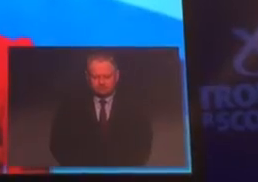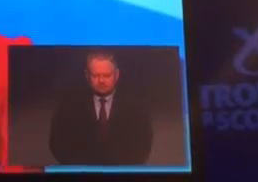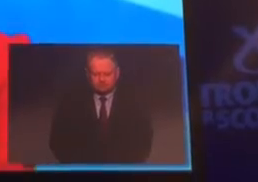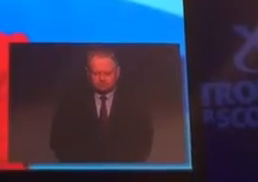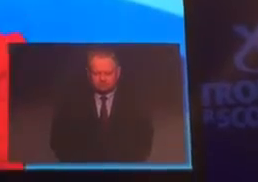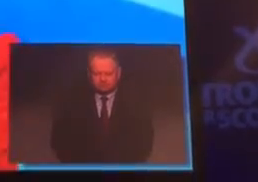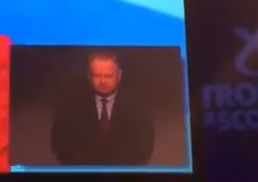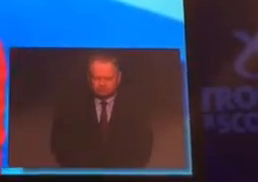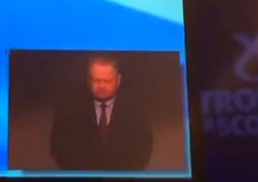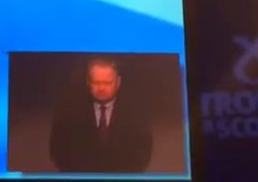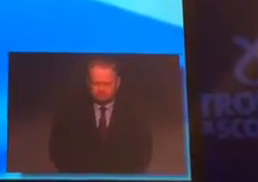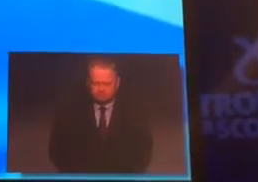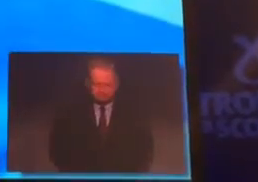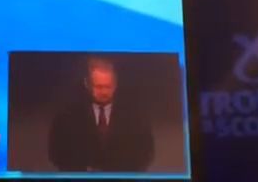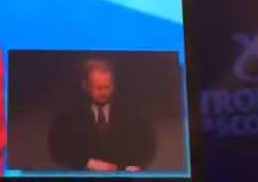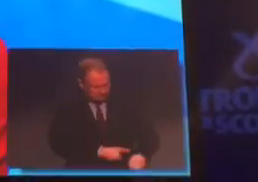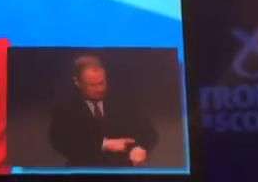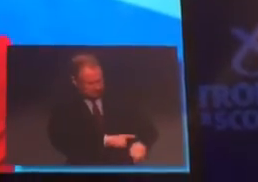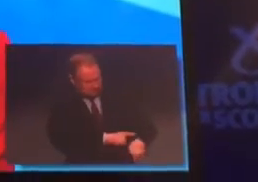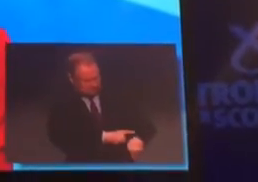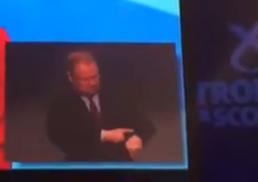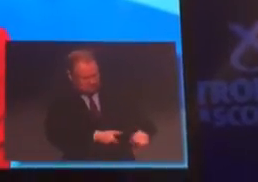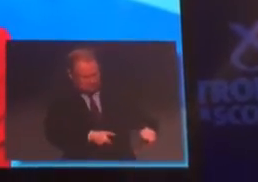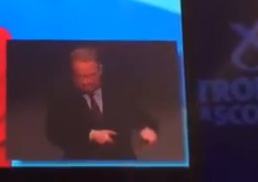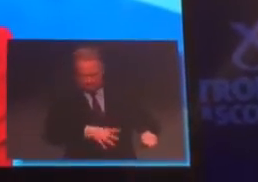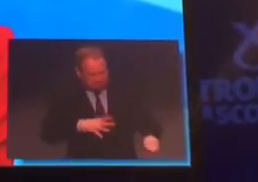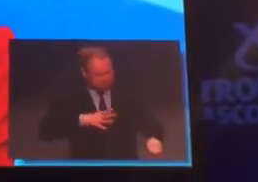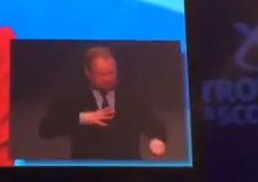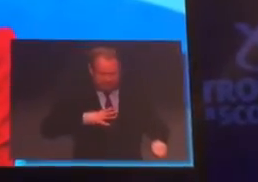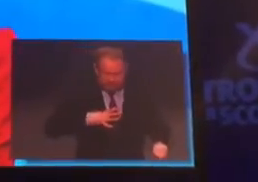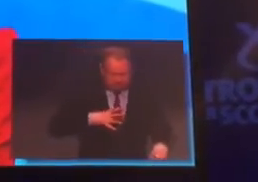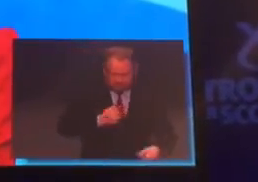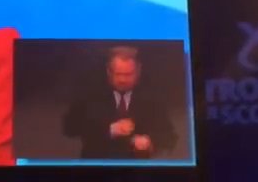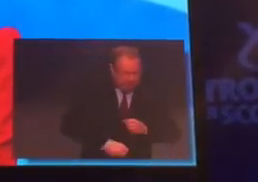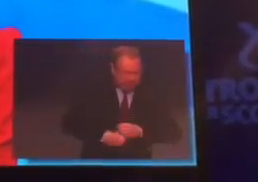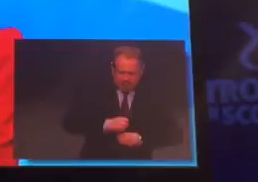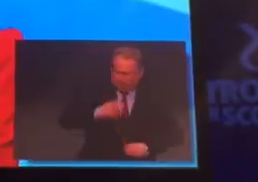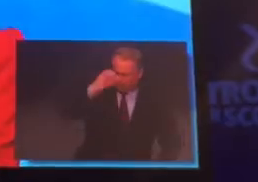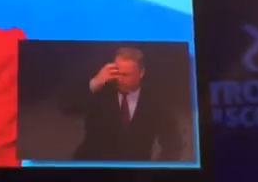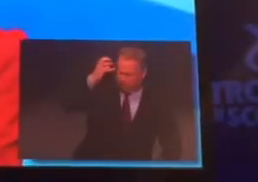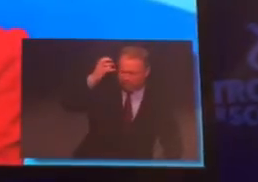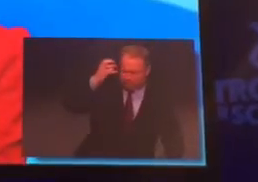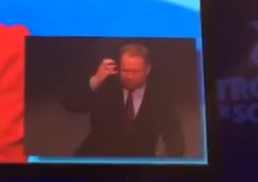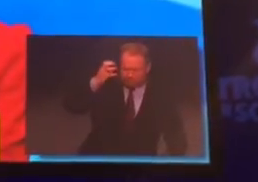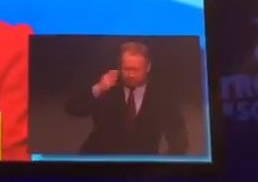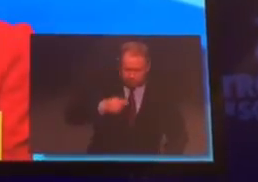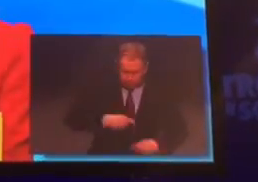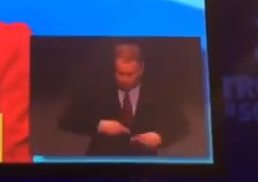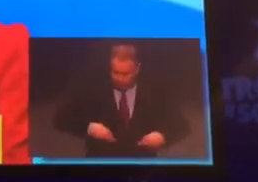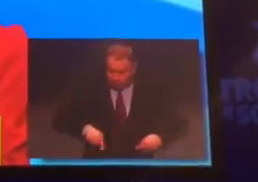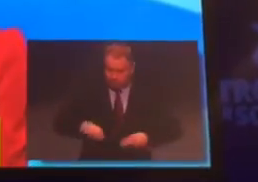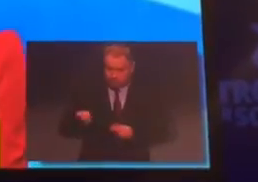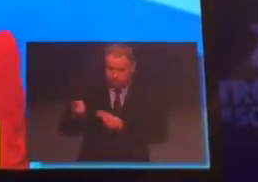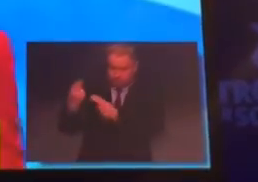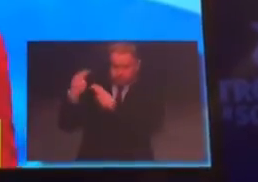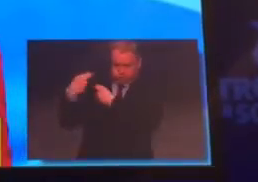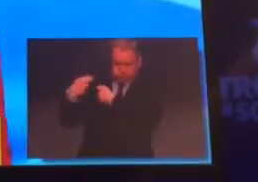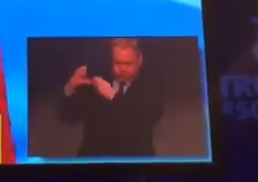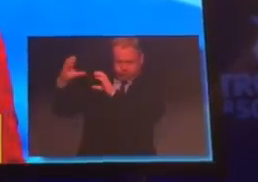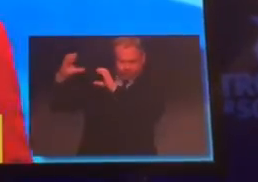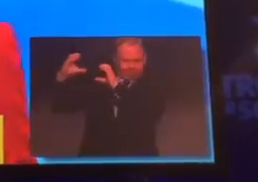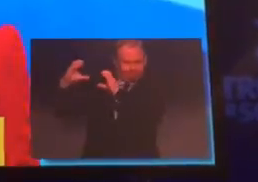And with the other parties not preparing for government, the responsibility on us to do so is even